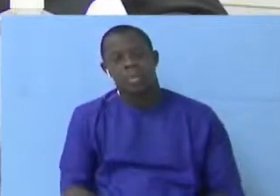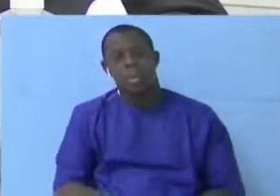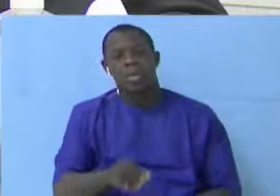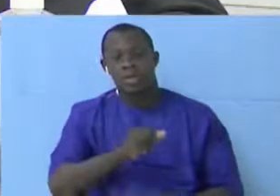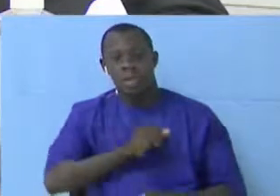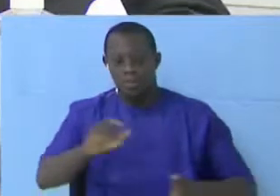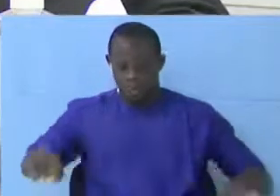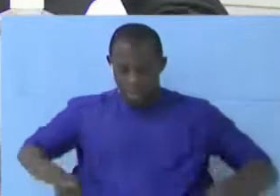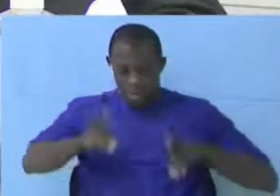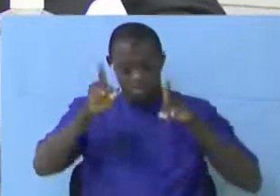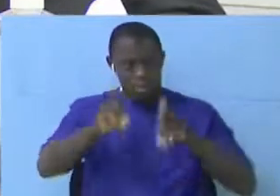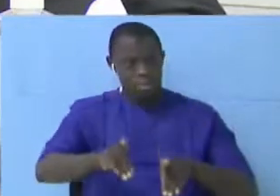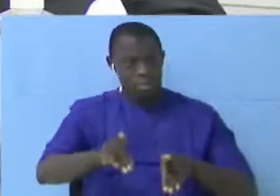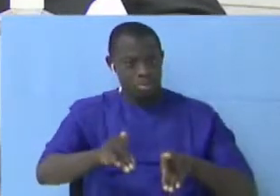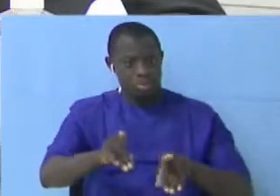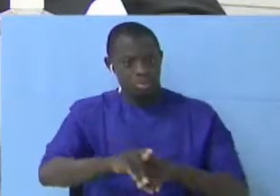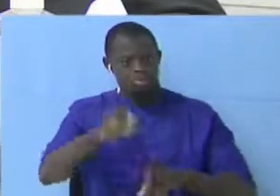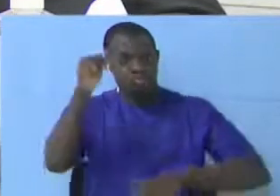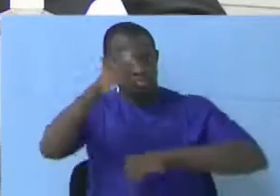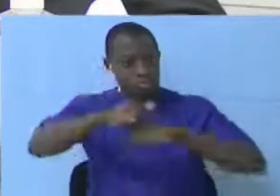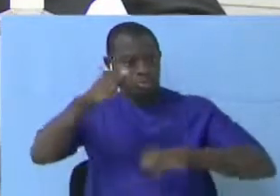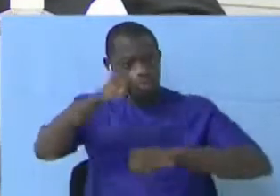participated in torture.